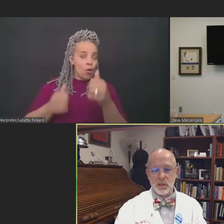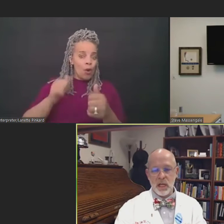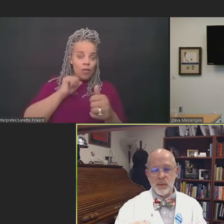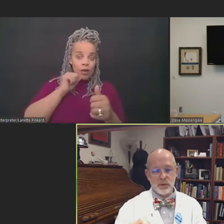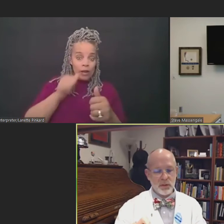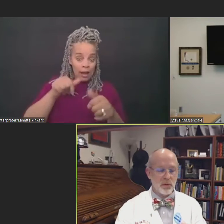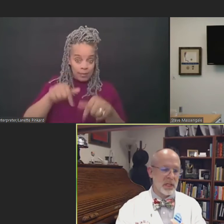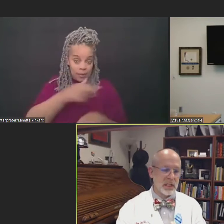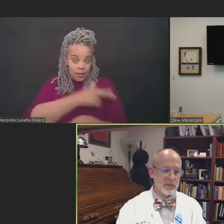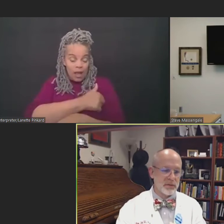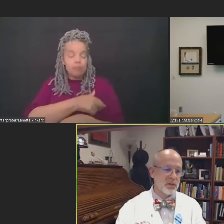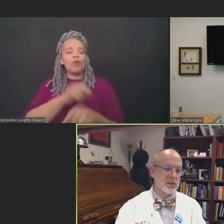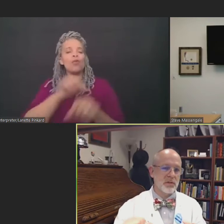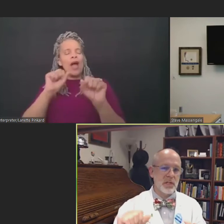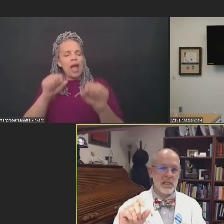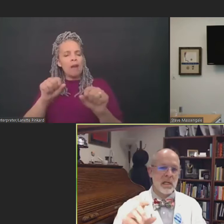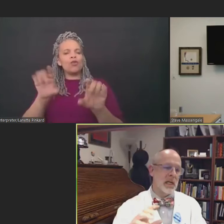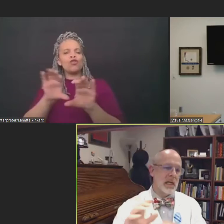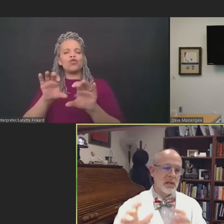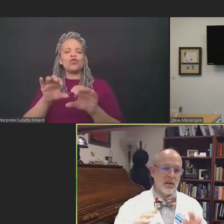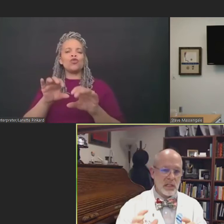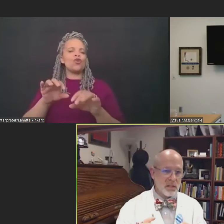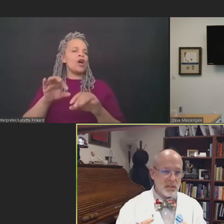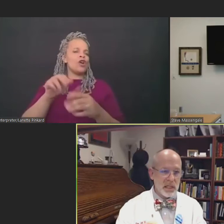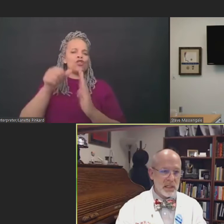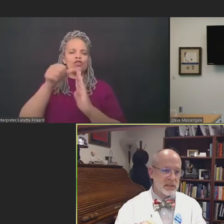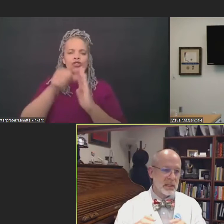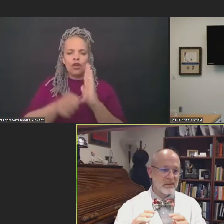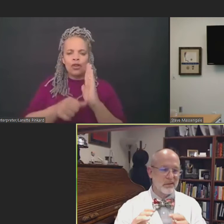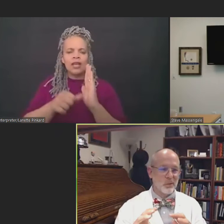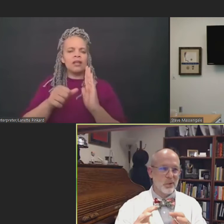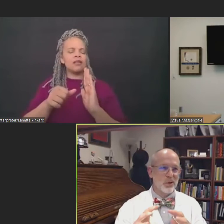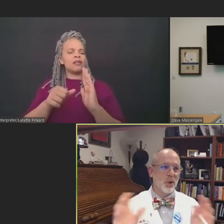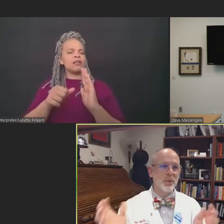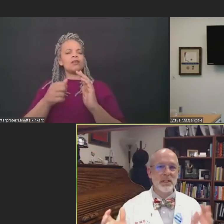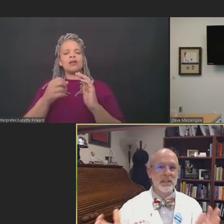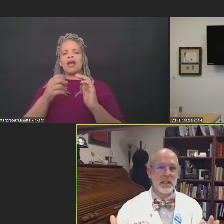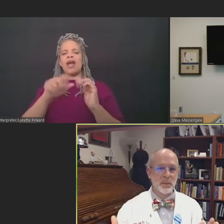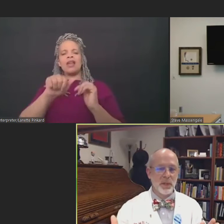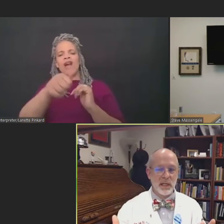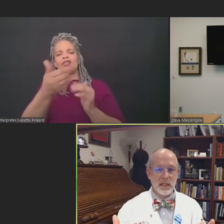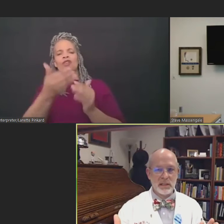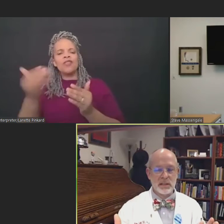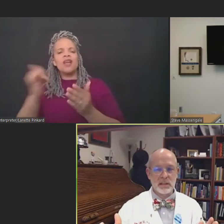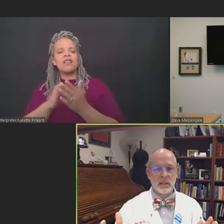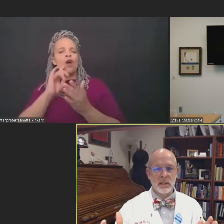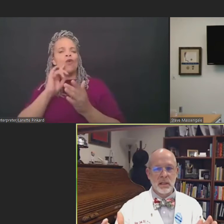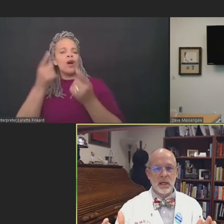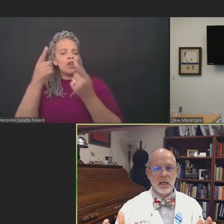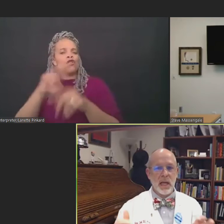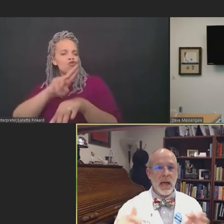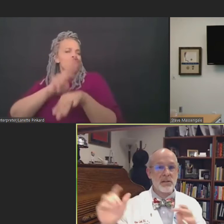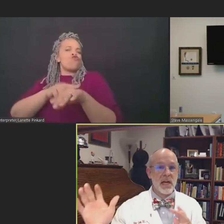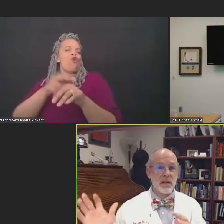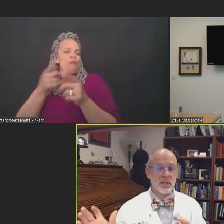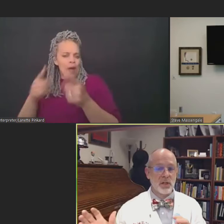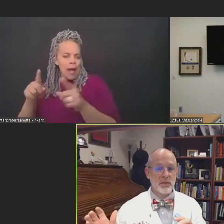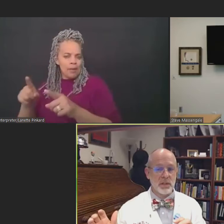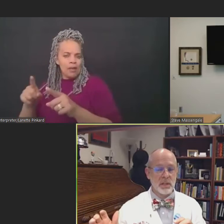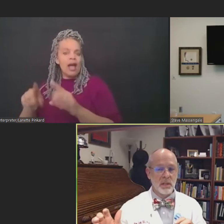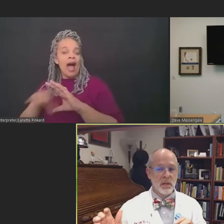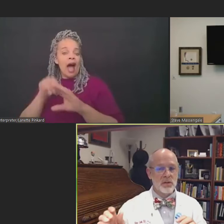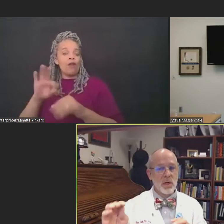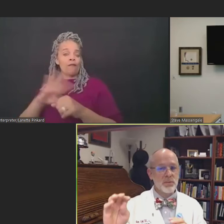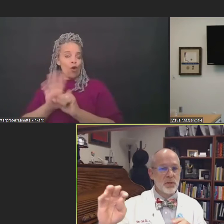were able to do elective surgeries and all the other things that would normally take place outside of